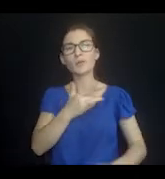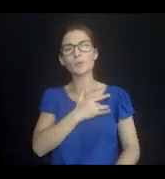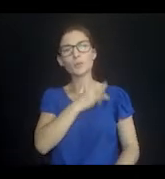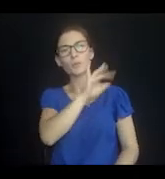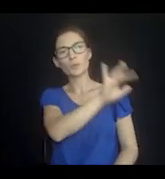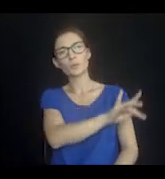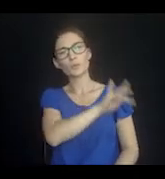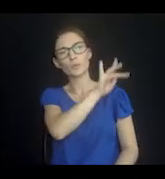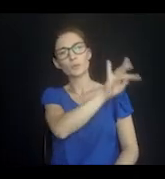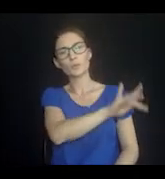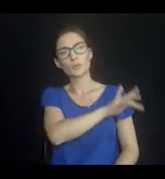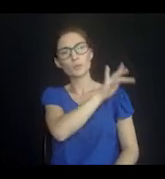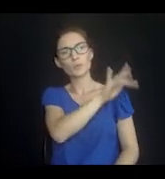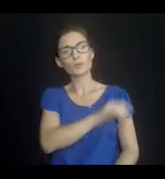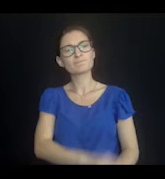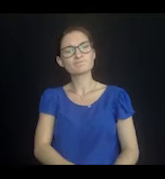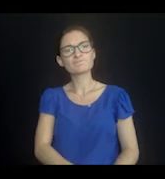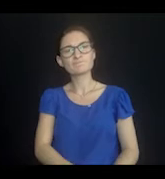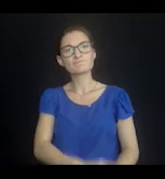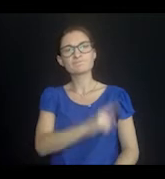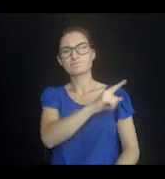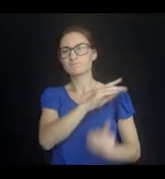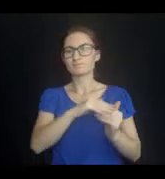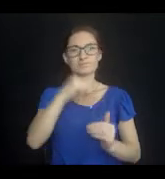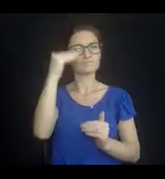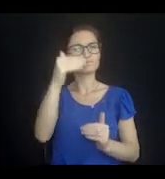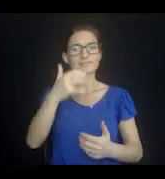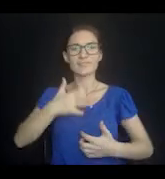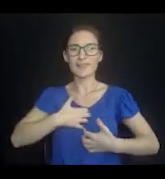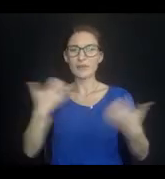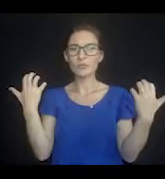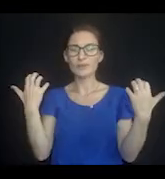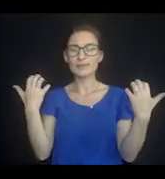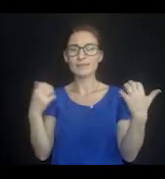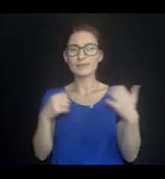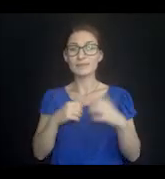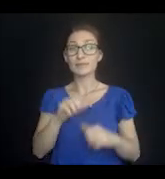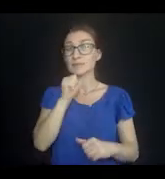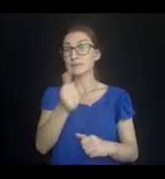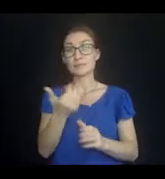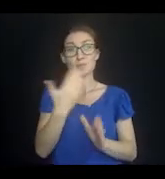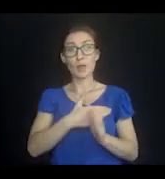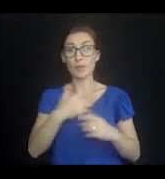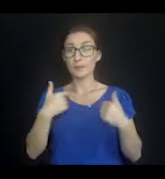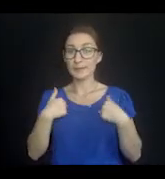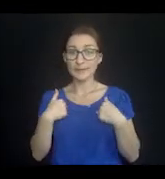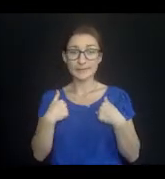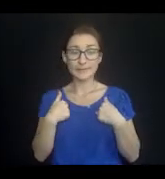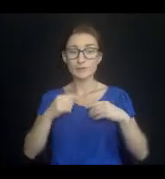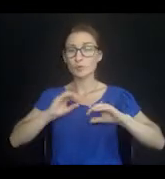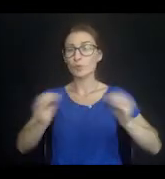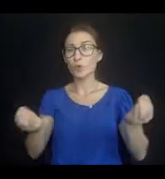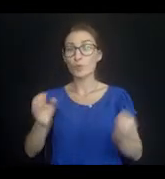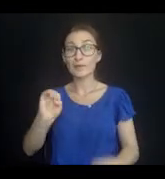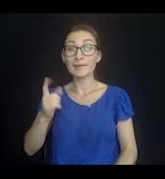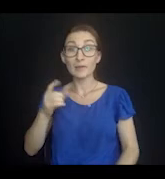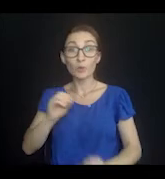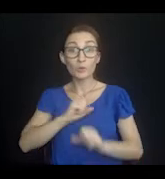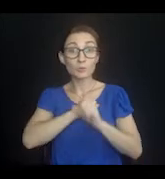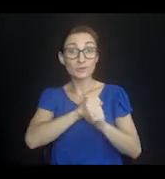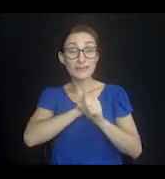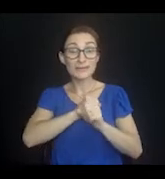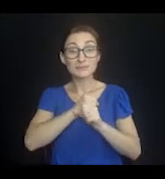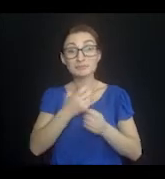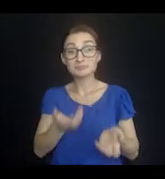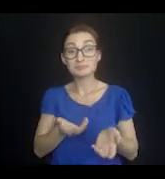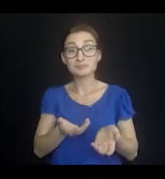like, wow, what is their problem? You can actually maybe you feel sorry for them, for someone who's so angry, because it